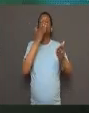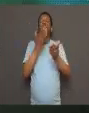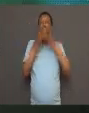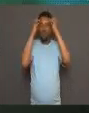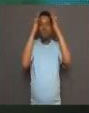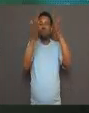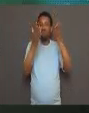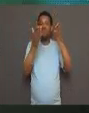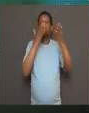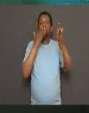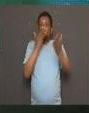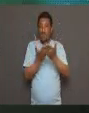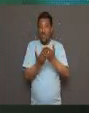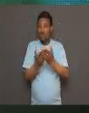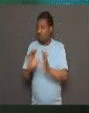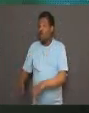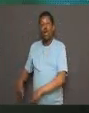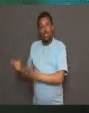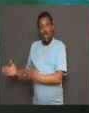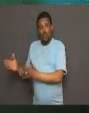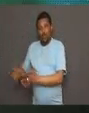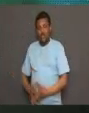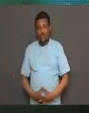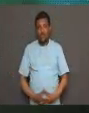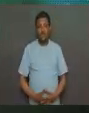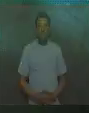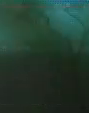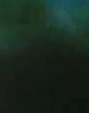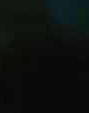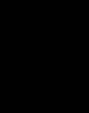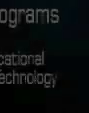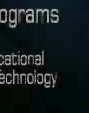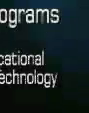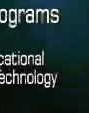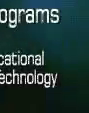Until then, thank you, teacher. Thank you, students.